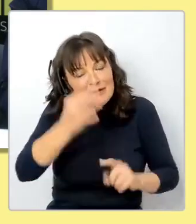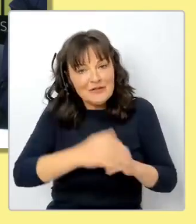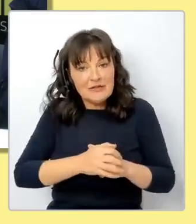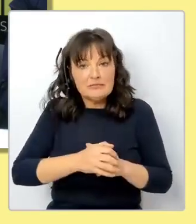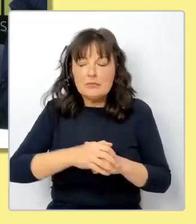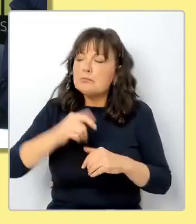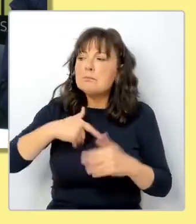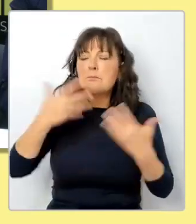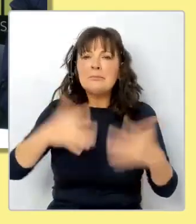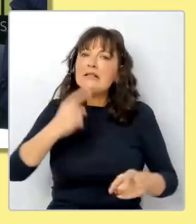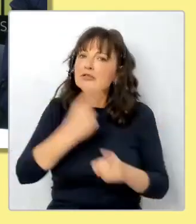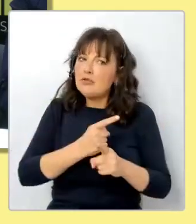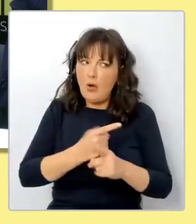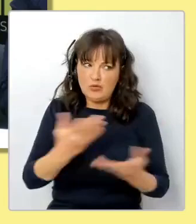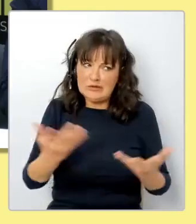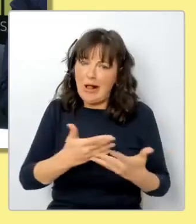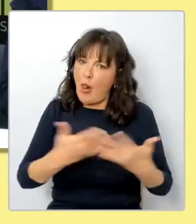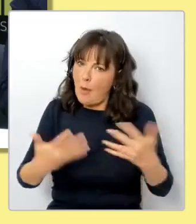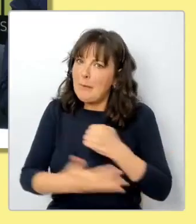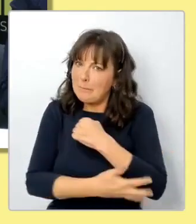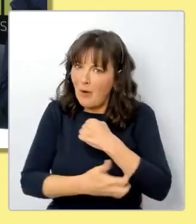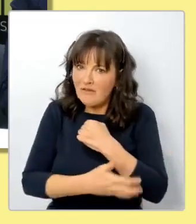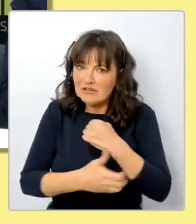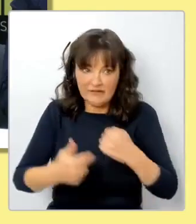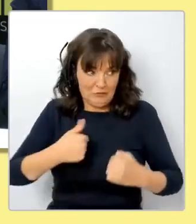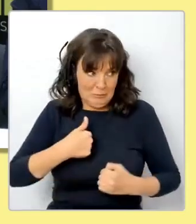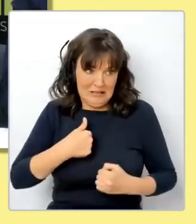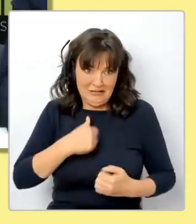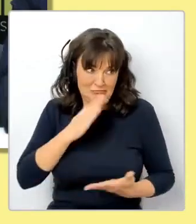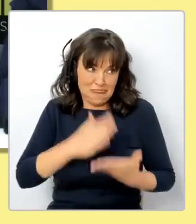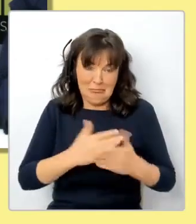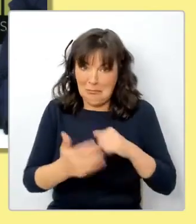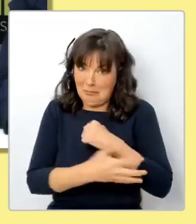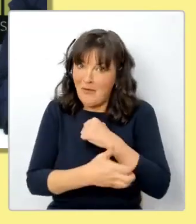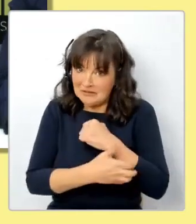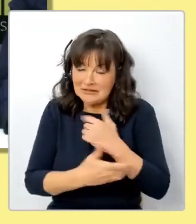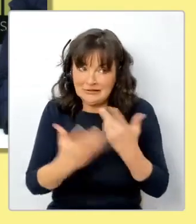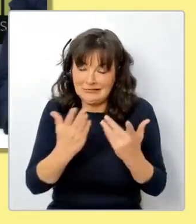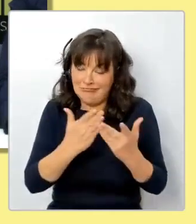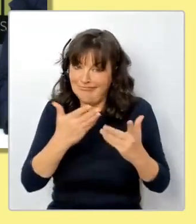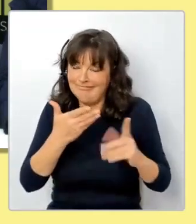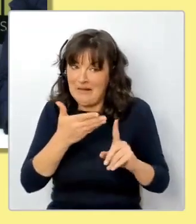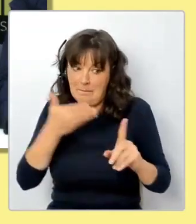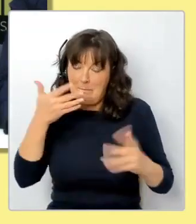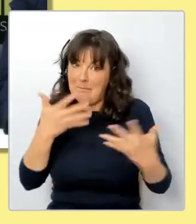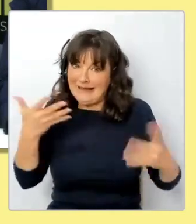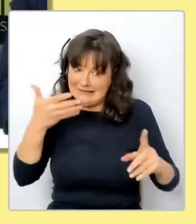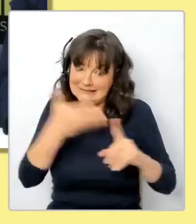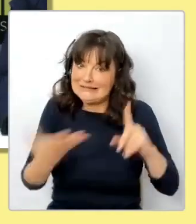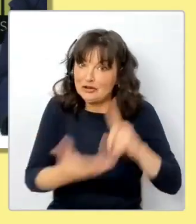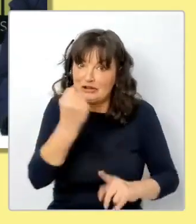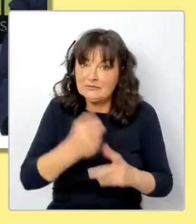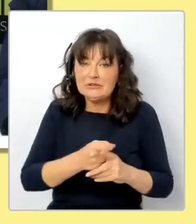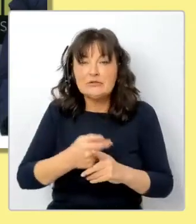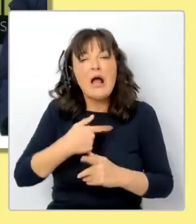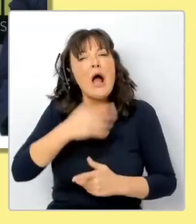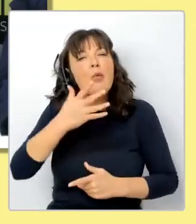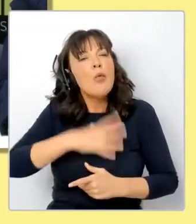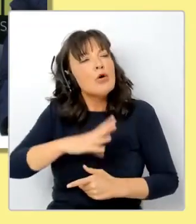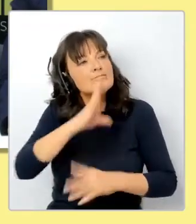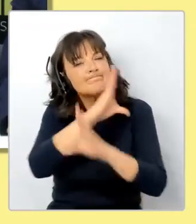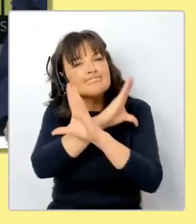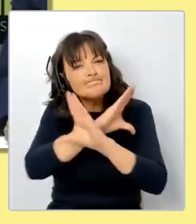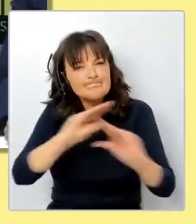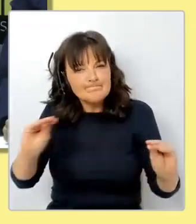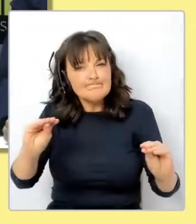for me, independence is a means to an end, and it's the end of poverty. But we need to spell that out. And my vision, and this is why I think we do need somebody that